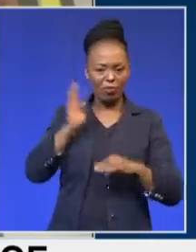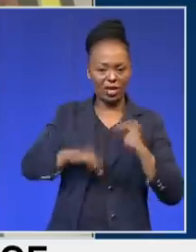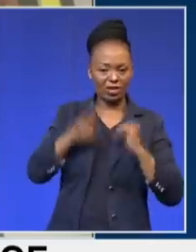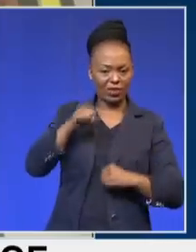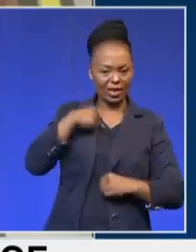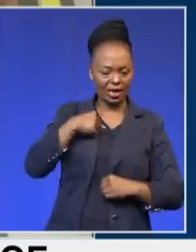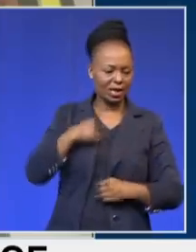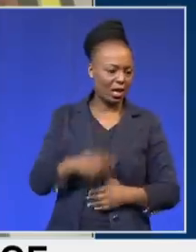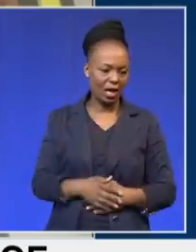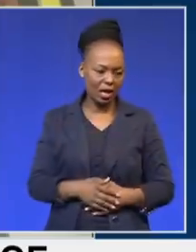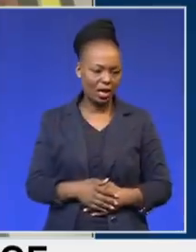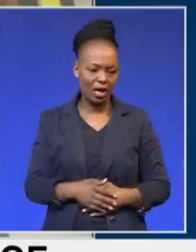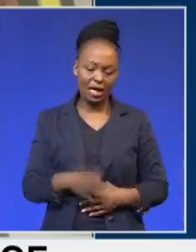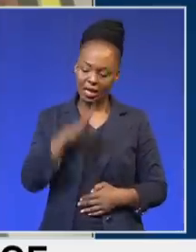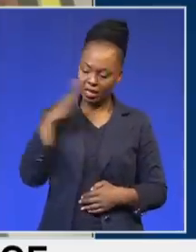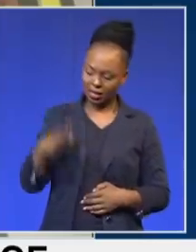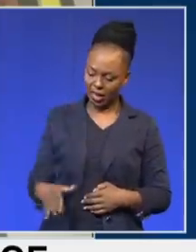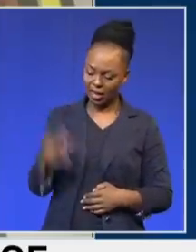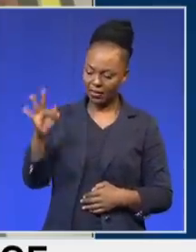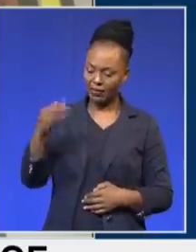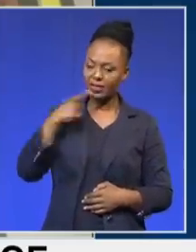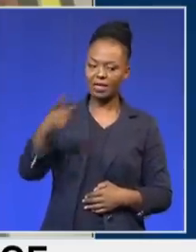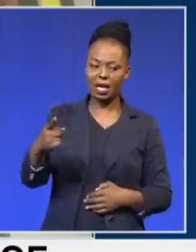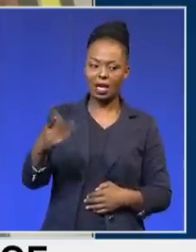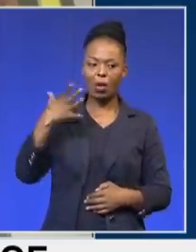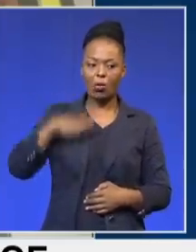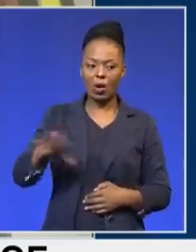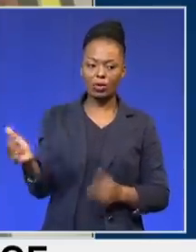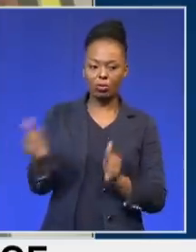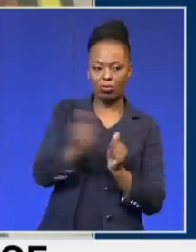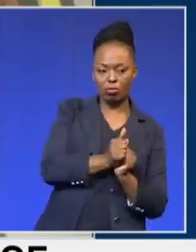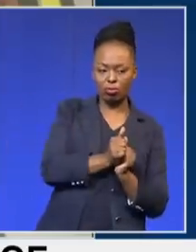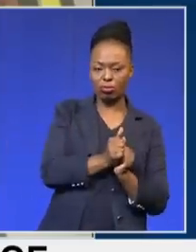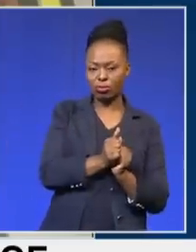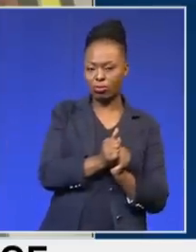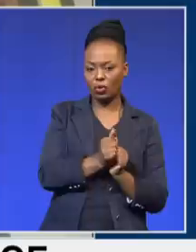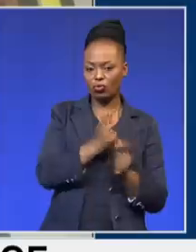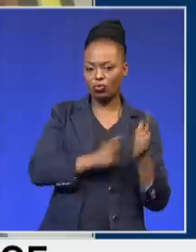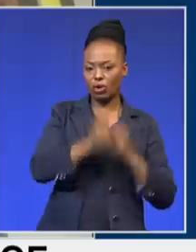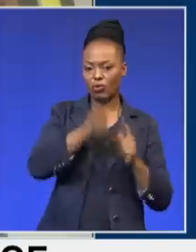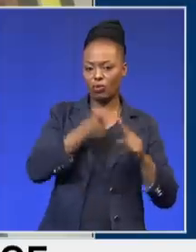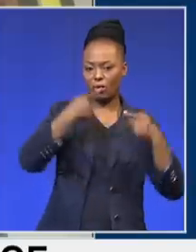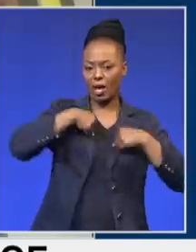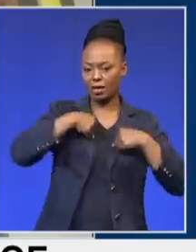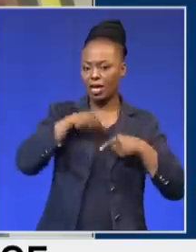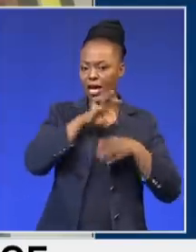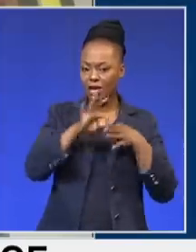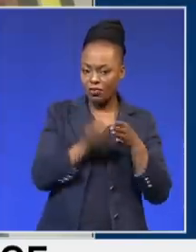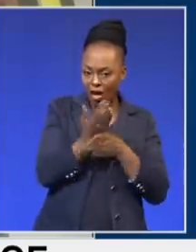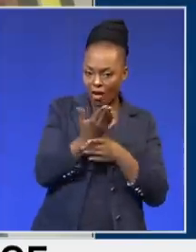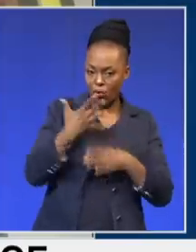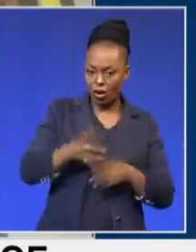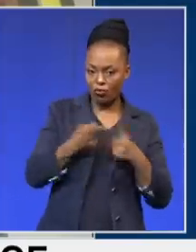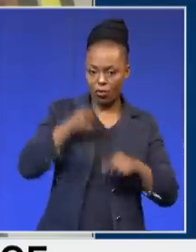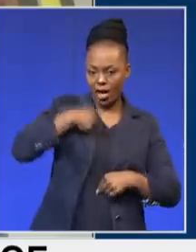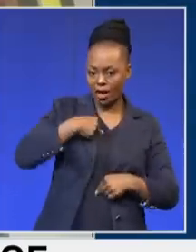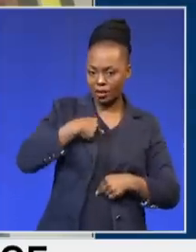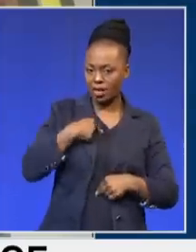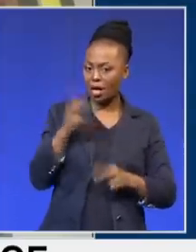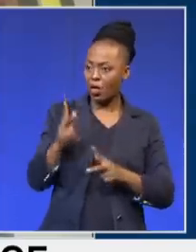not. China says they want grain from us. We're going to supply grain. Who they dump in that